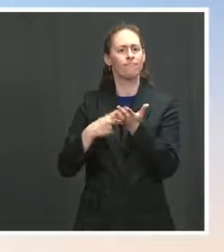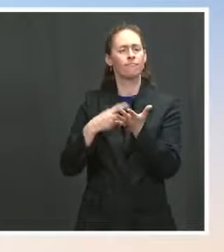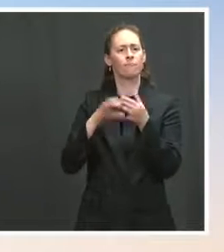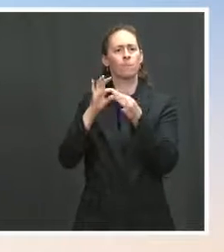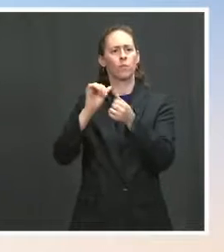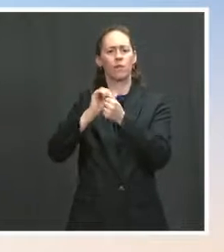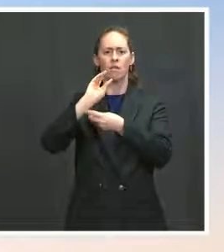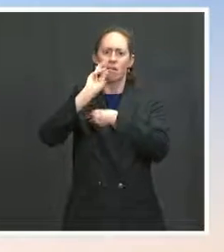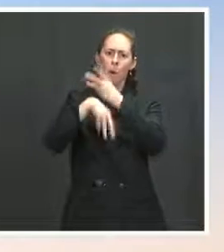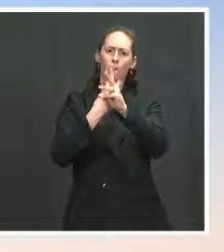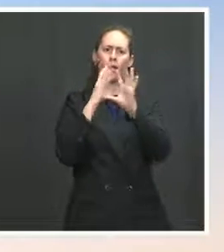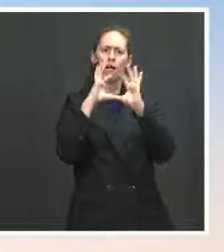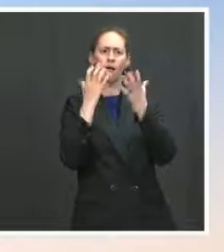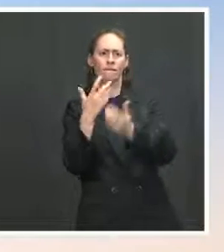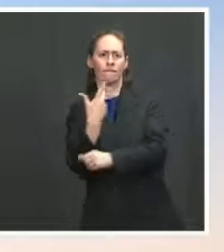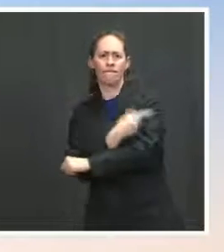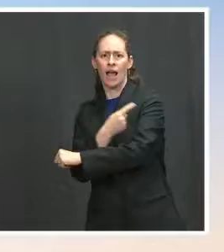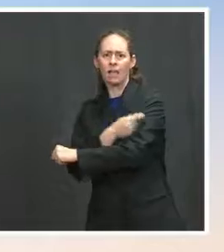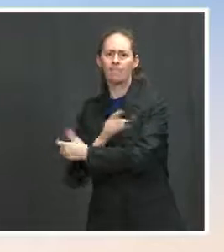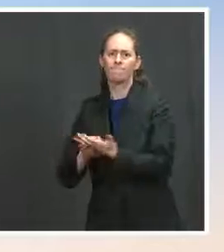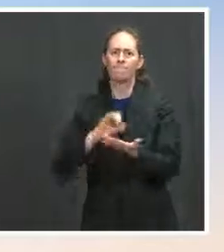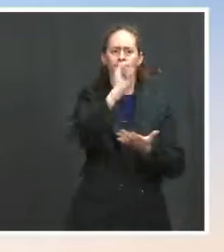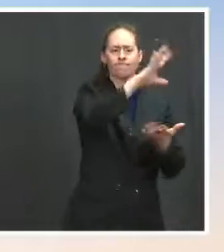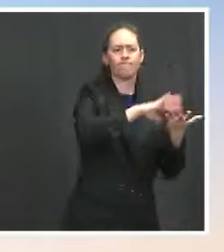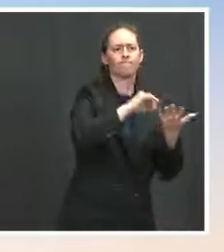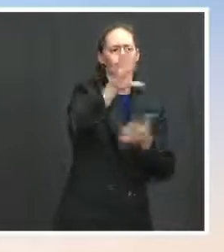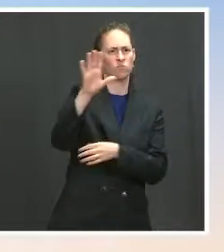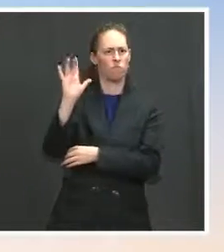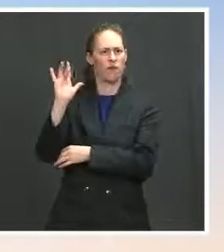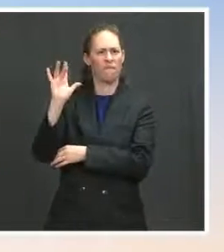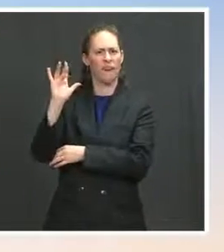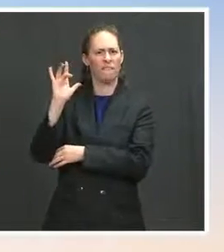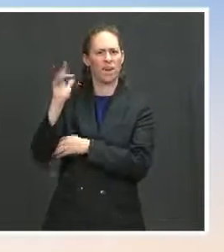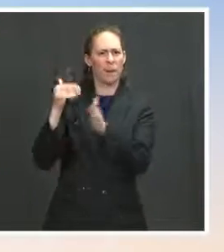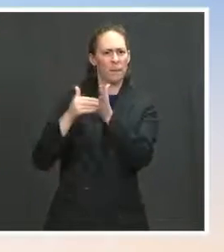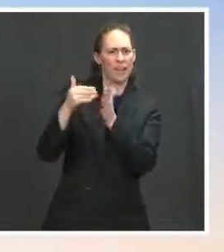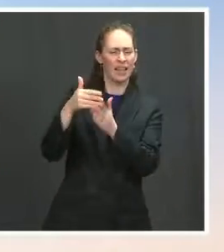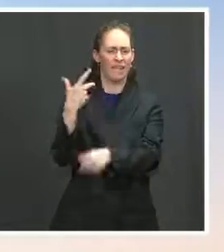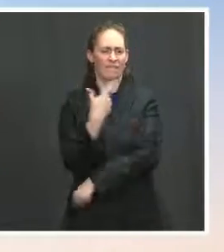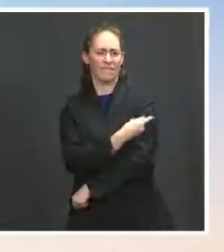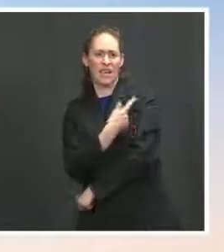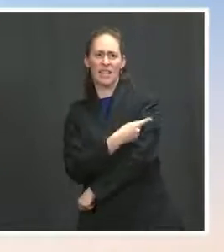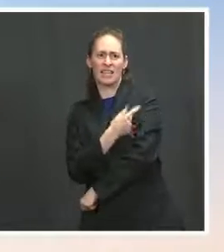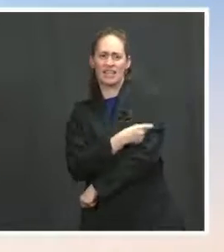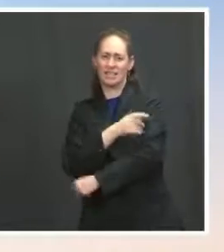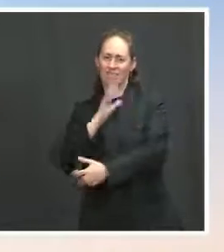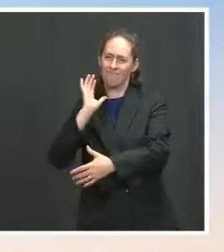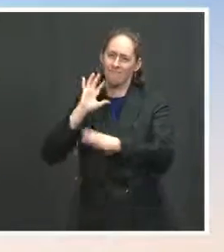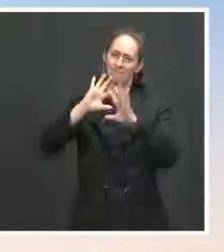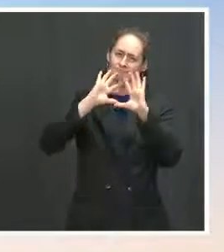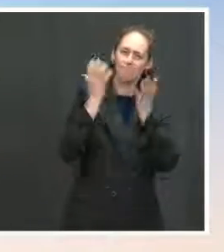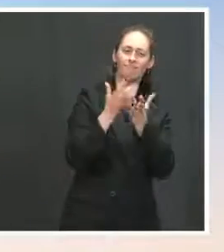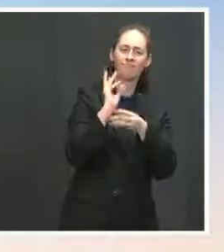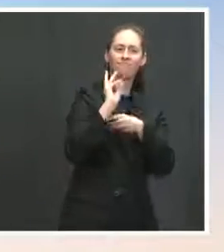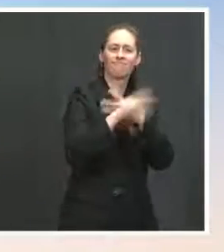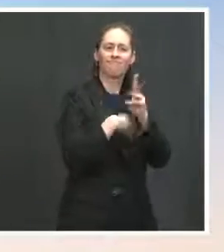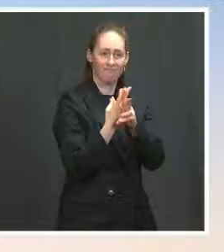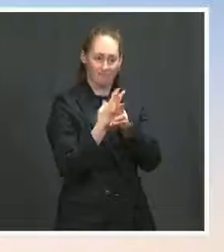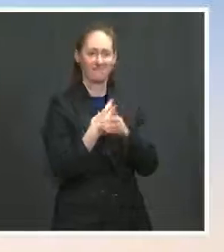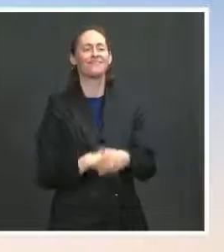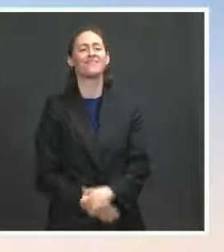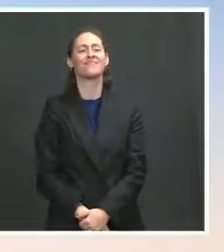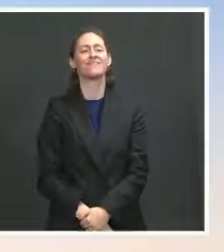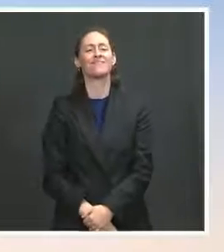to be shared globally. So just a couple of highlights from that. First, having successfully secured enough vaccine supply for